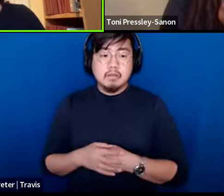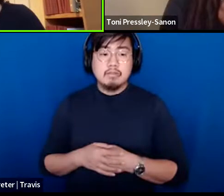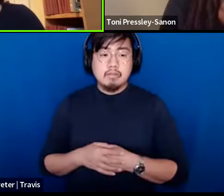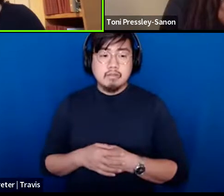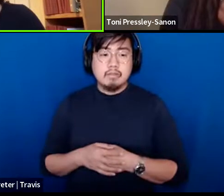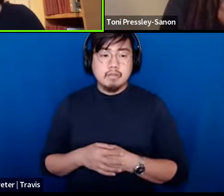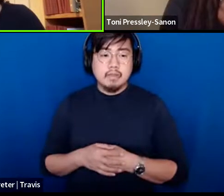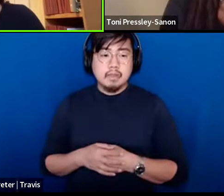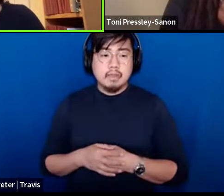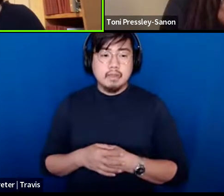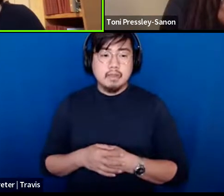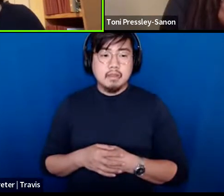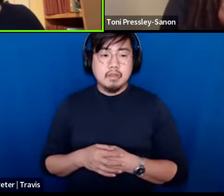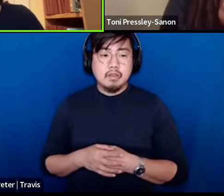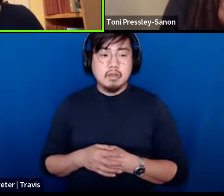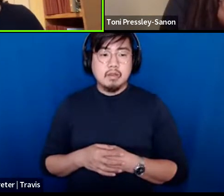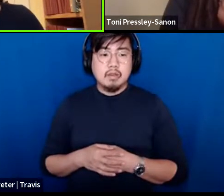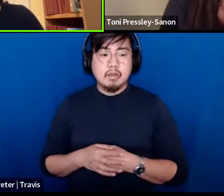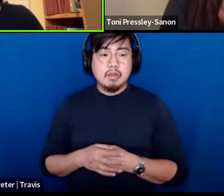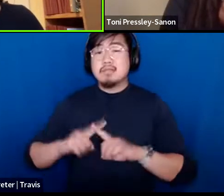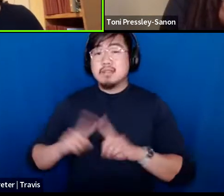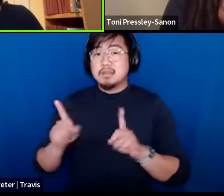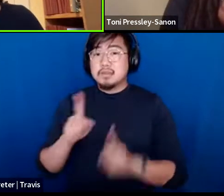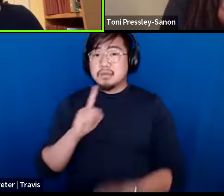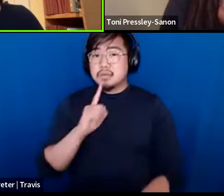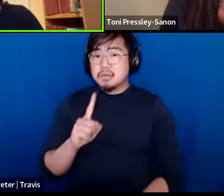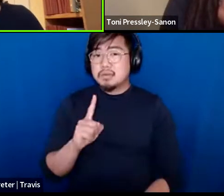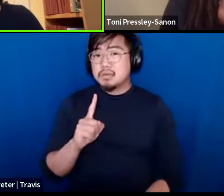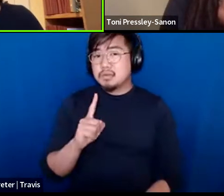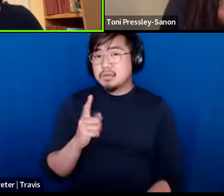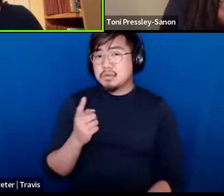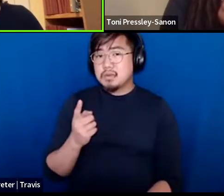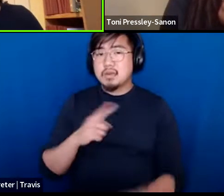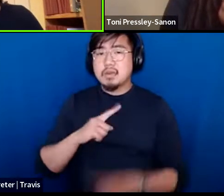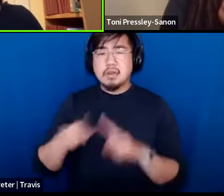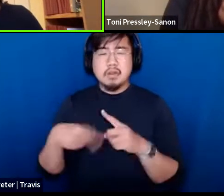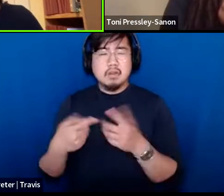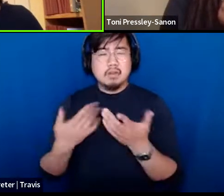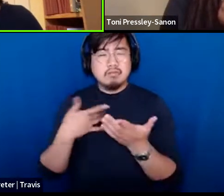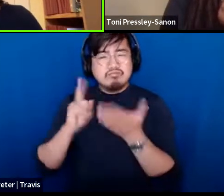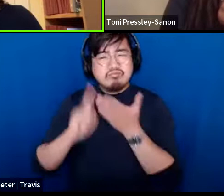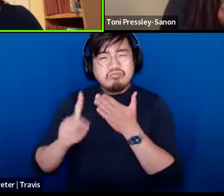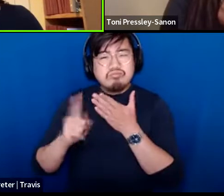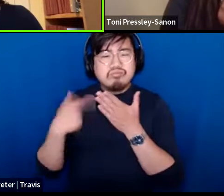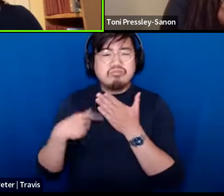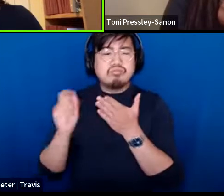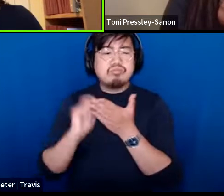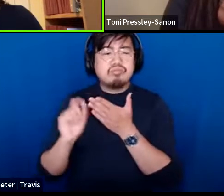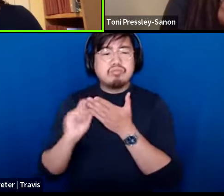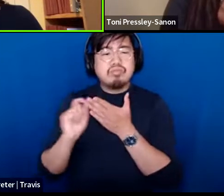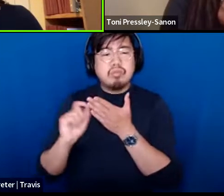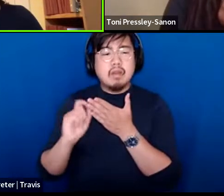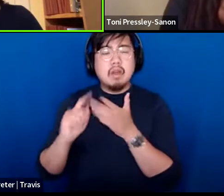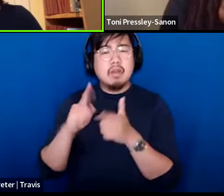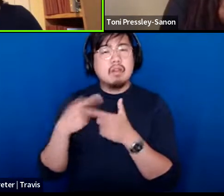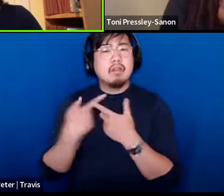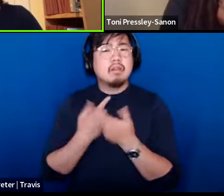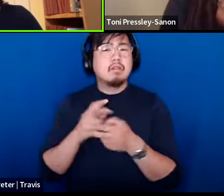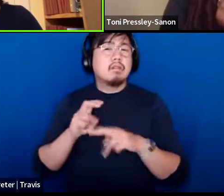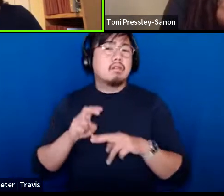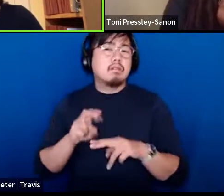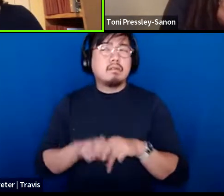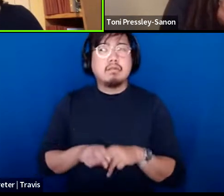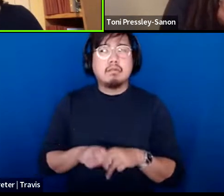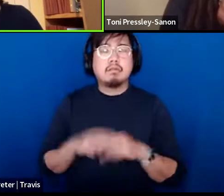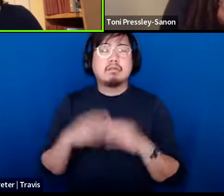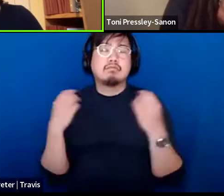But it's true that in the process of researching and writing and reflecting and sitting and coming